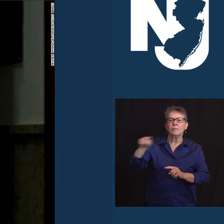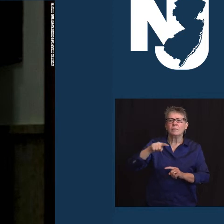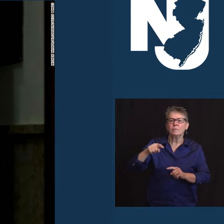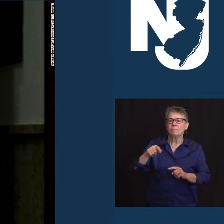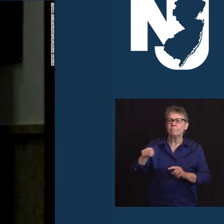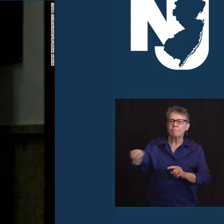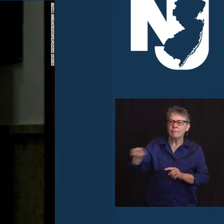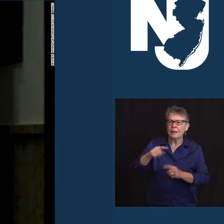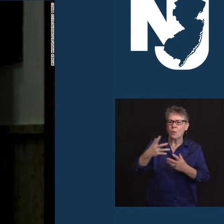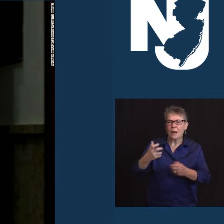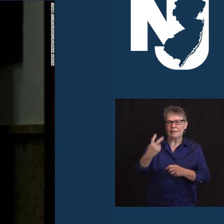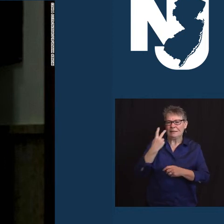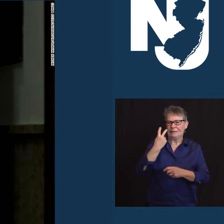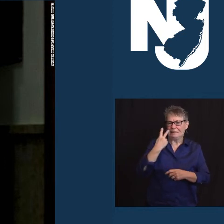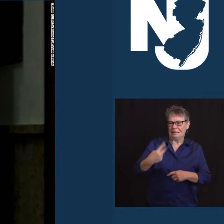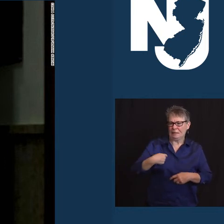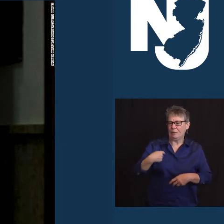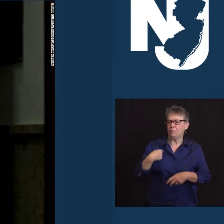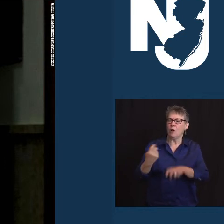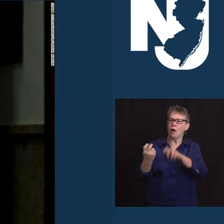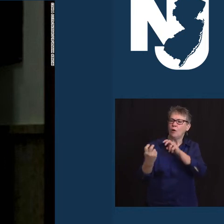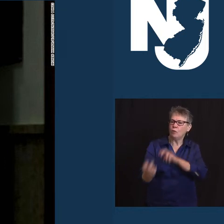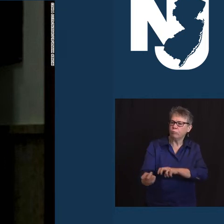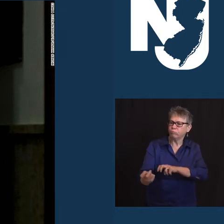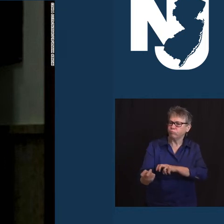in, you'd have a conversation,